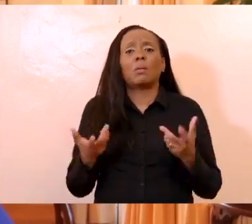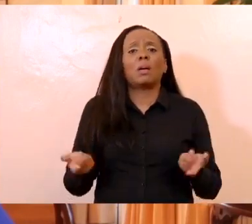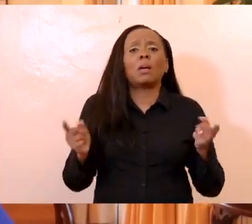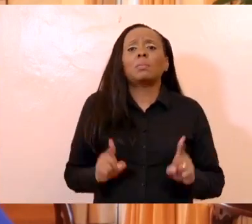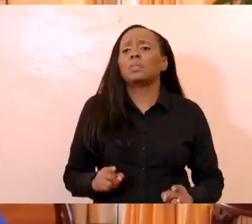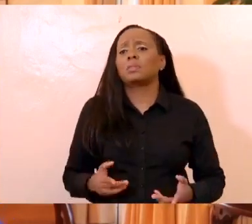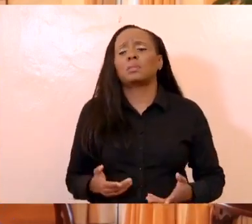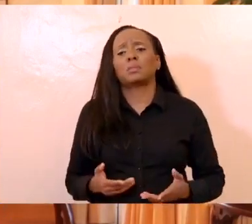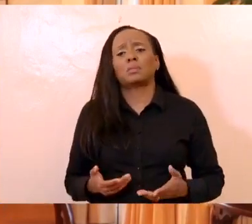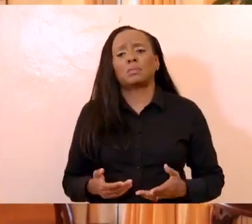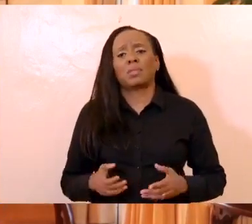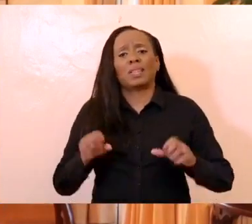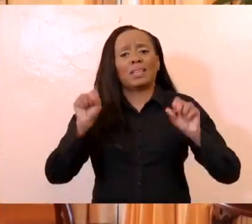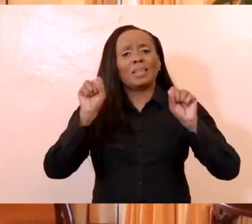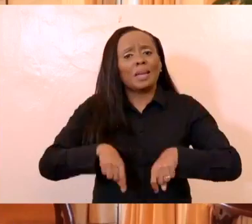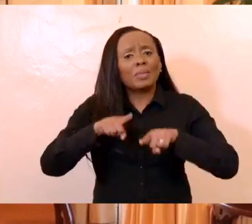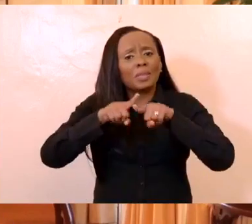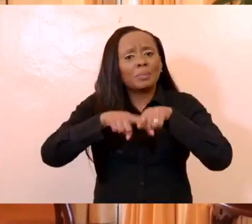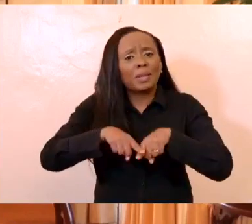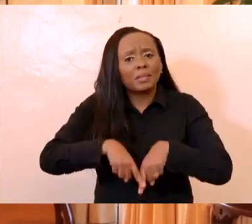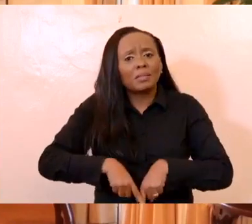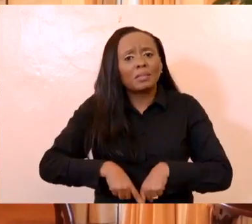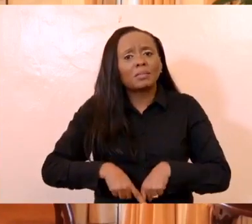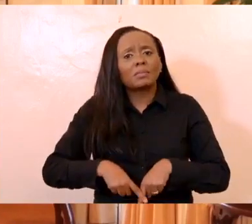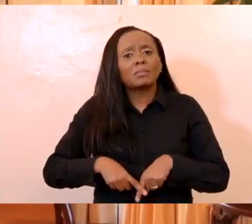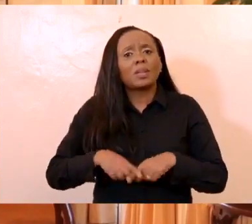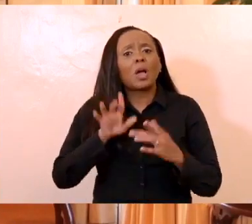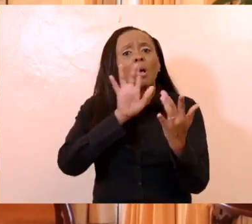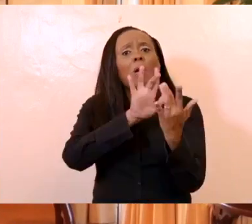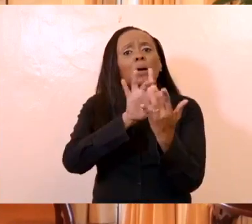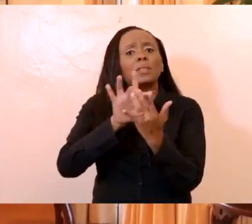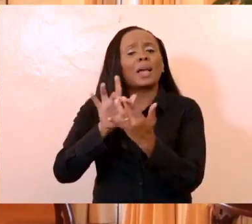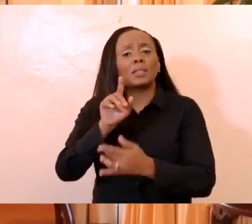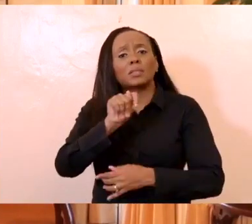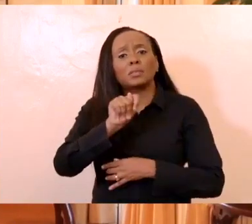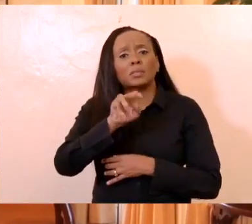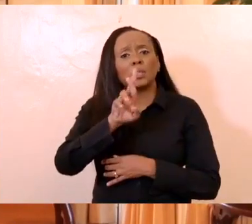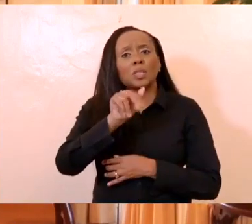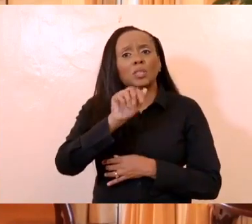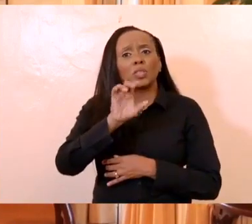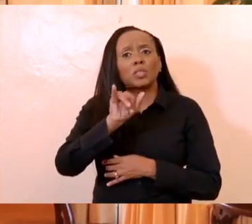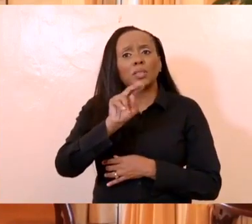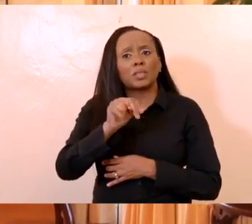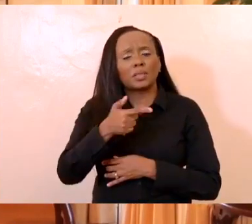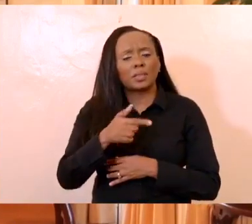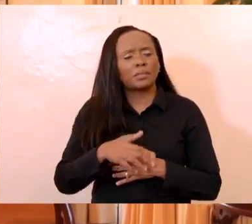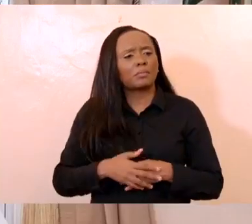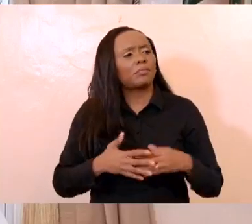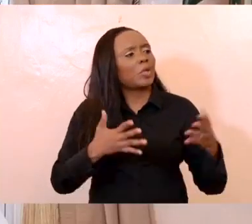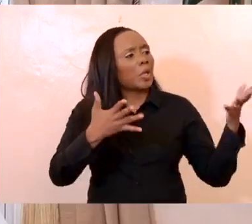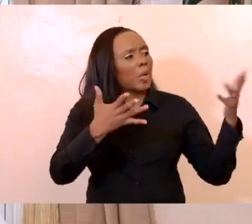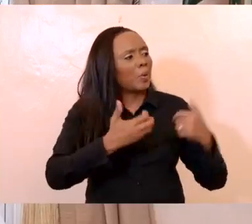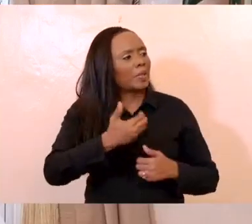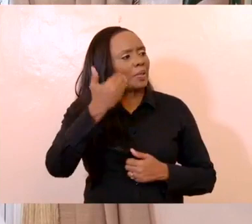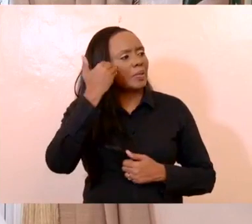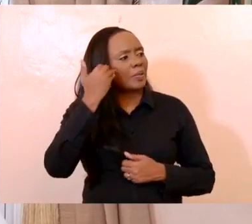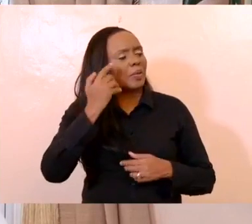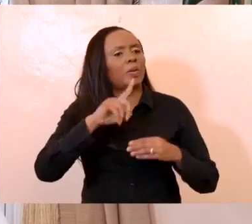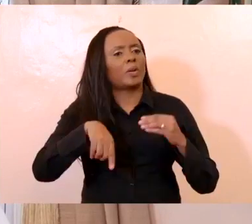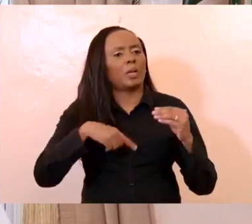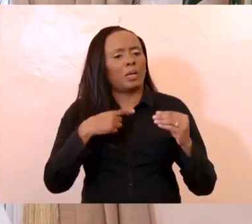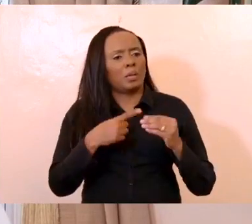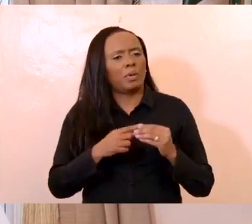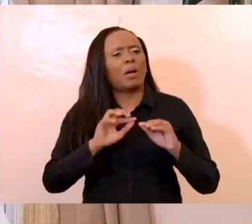it? Dr. Ward, we should very much like to hear from you on this whole matter of